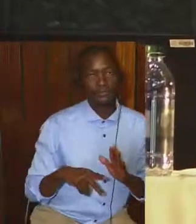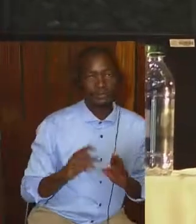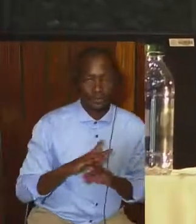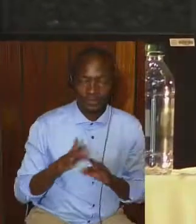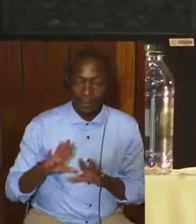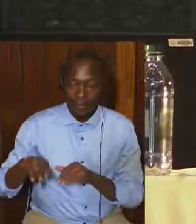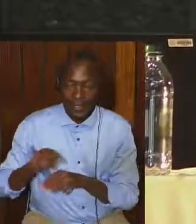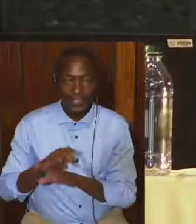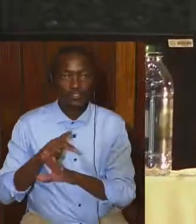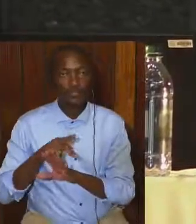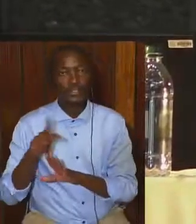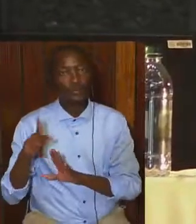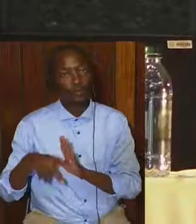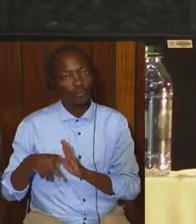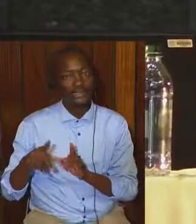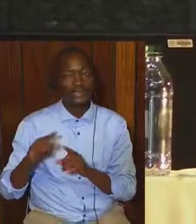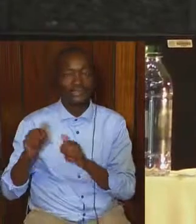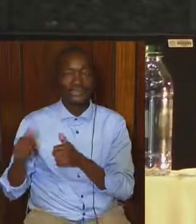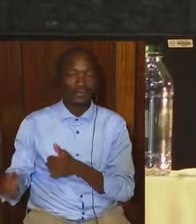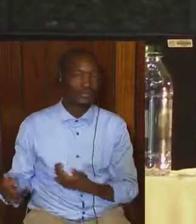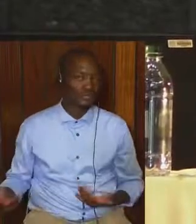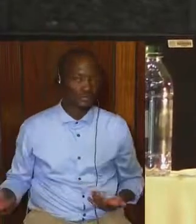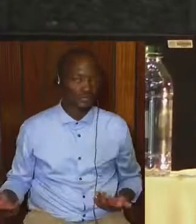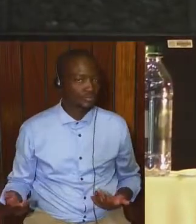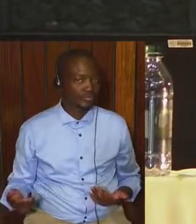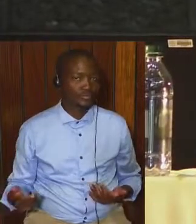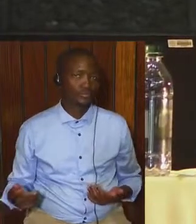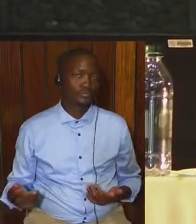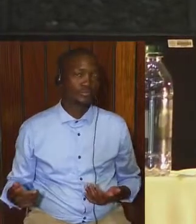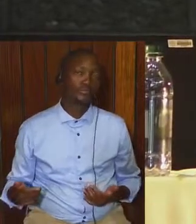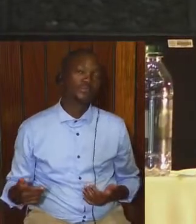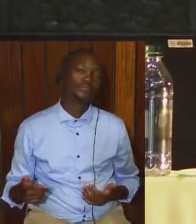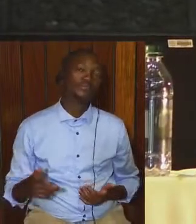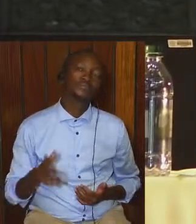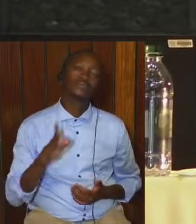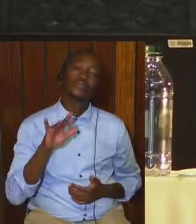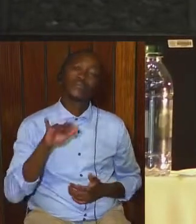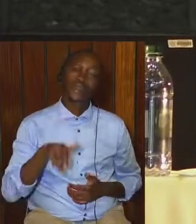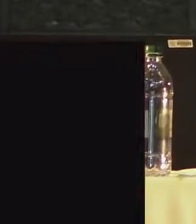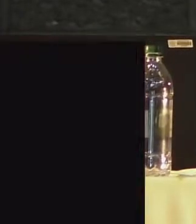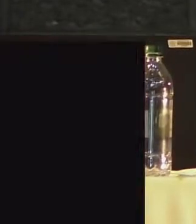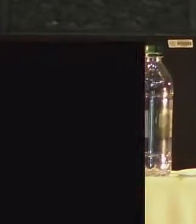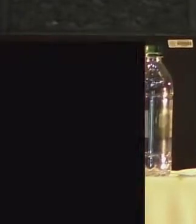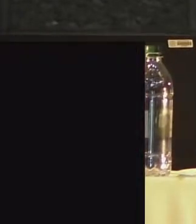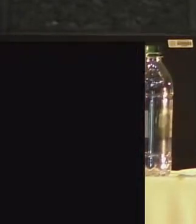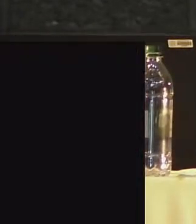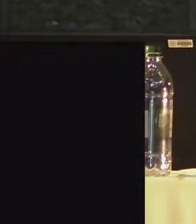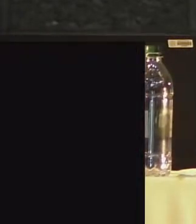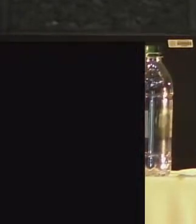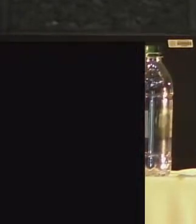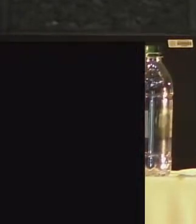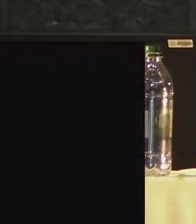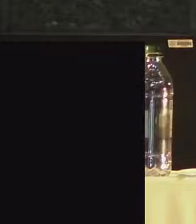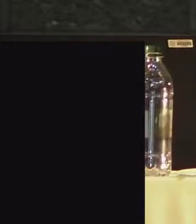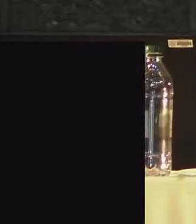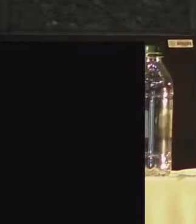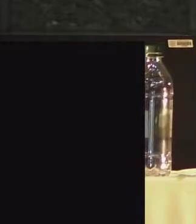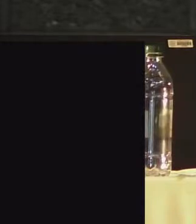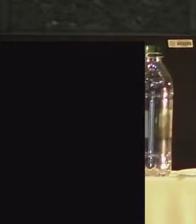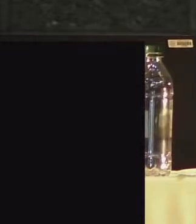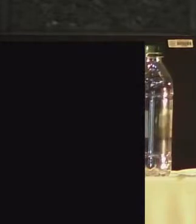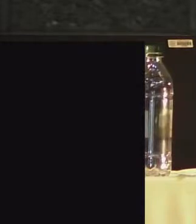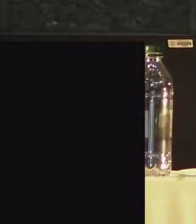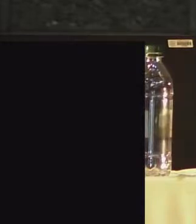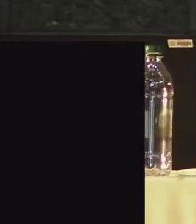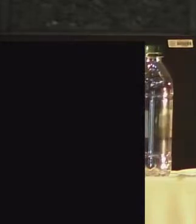projects themselves. So definitely that is a challenge that we will be faced with, but we will look